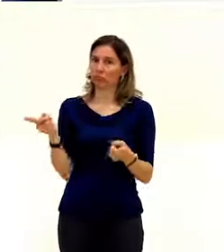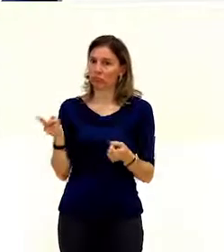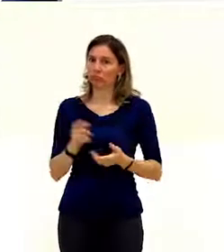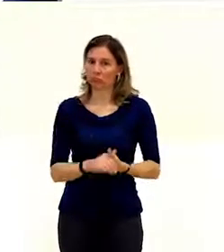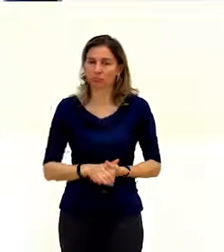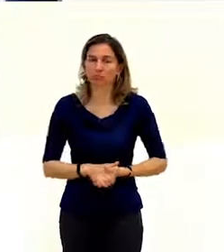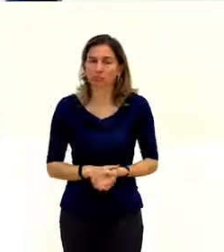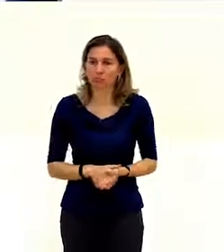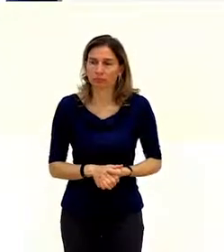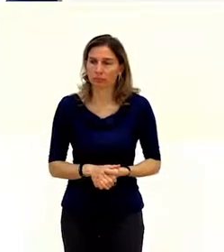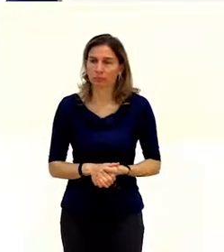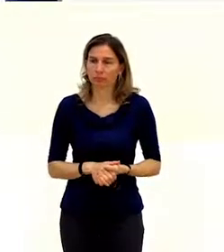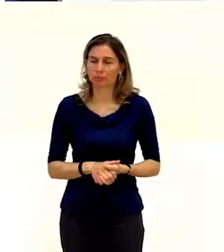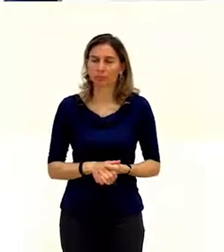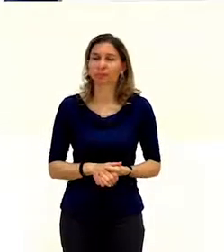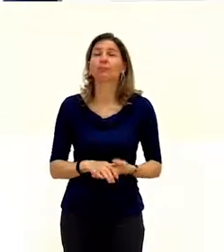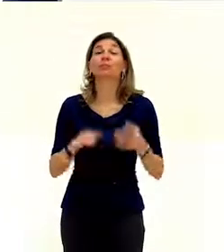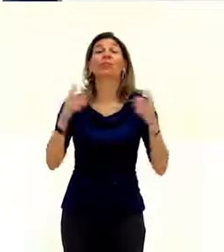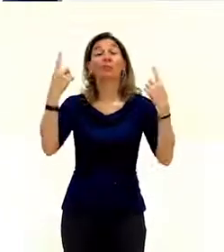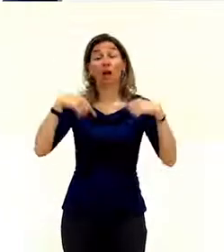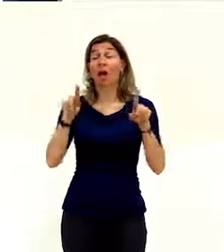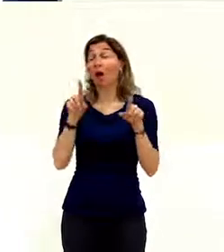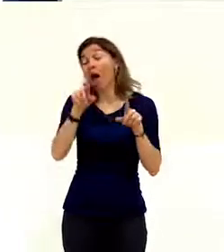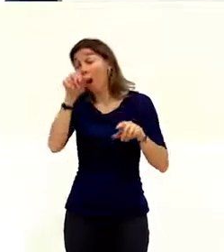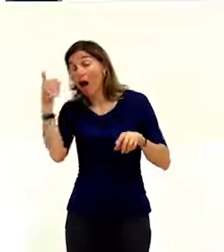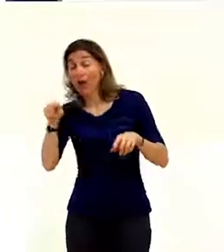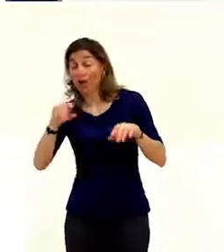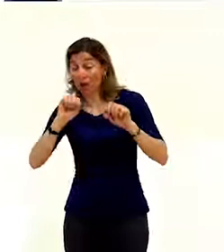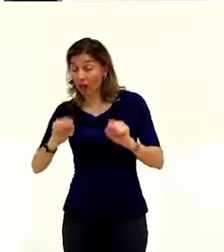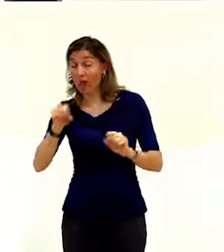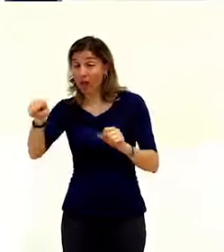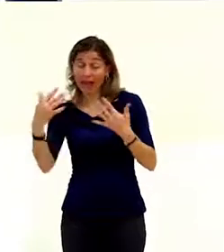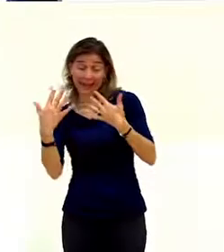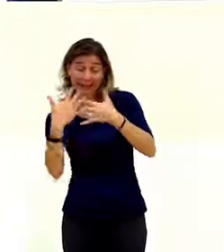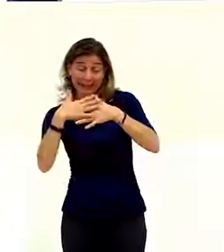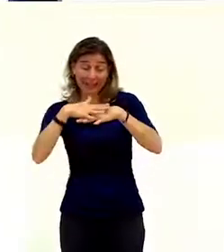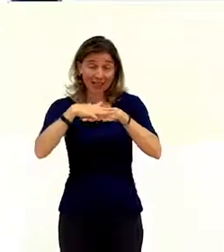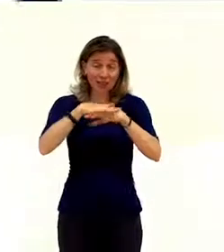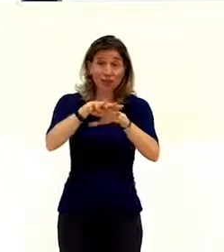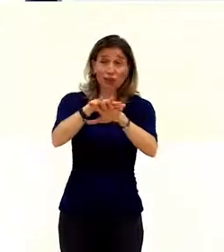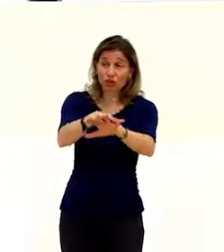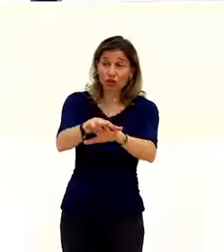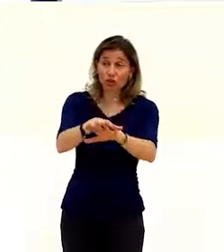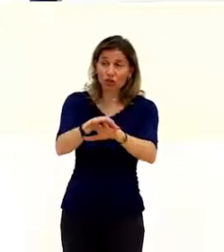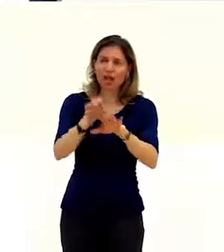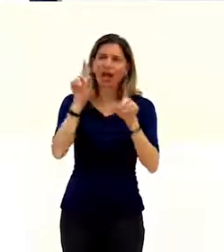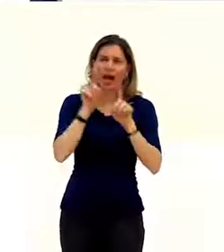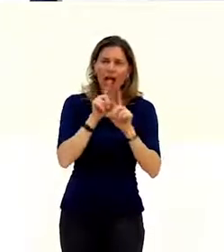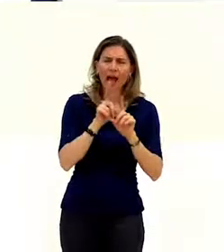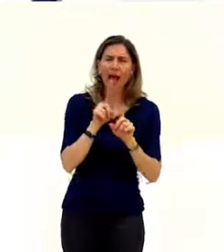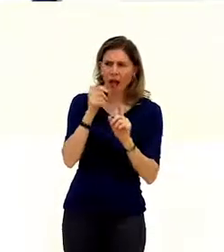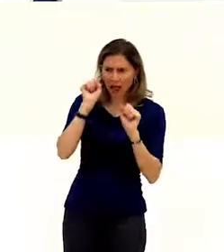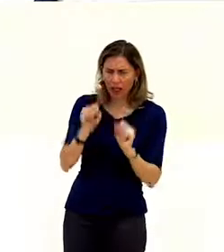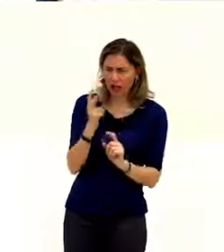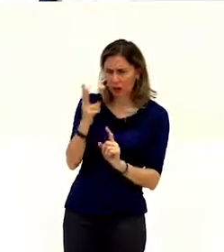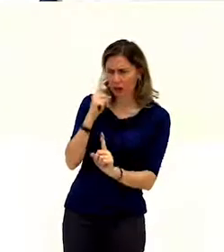Another part of integration approach, another part of the ability of discretion on the part of the member